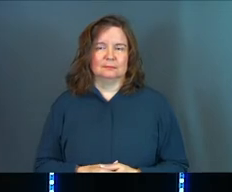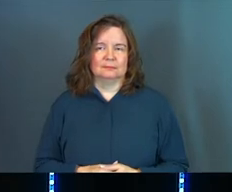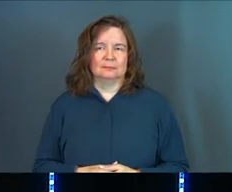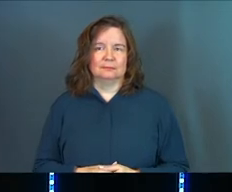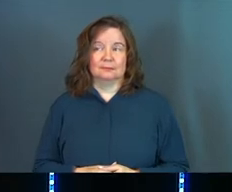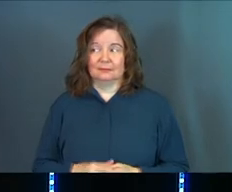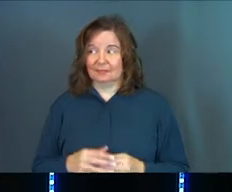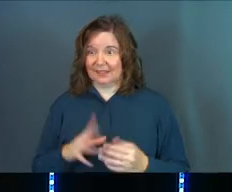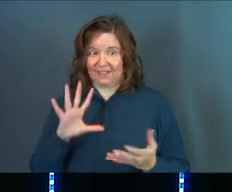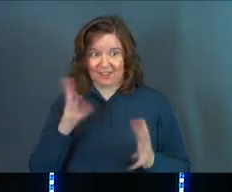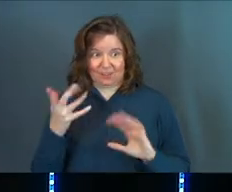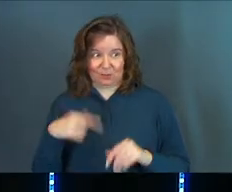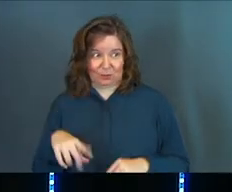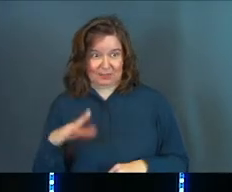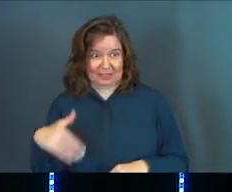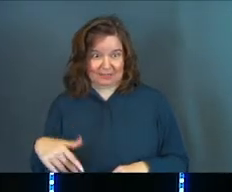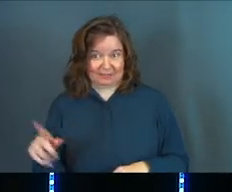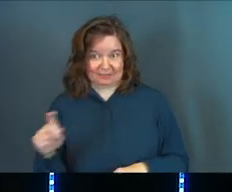Have I lost you?